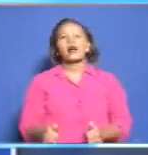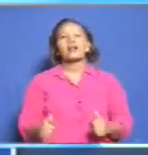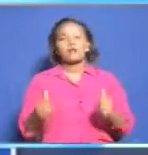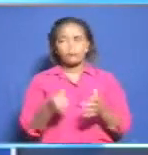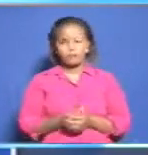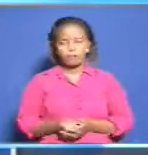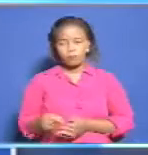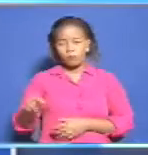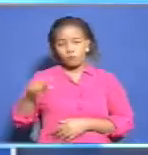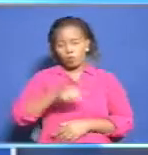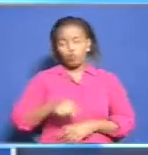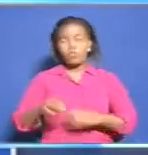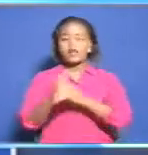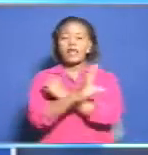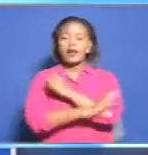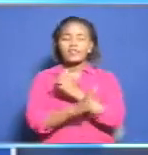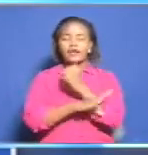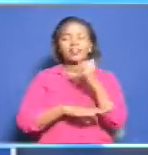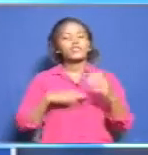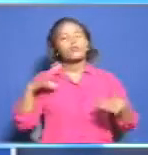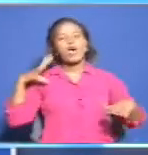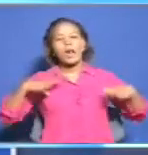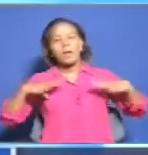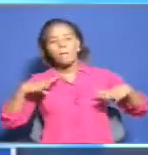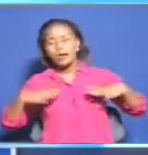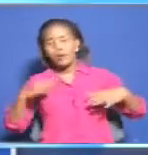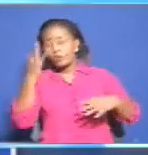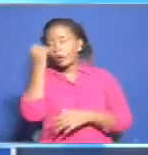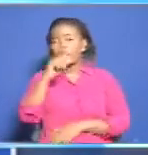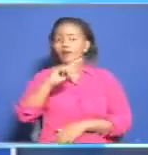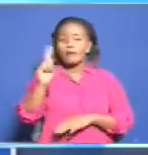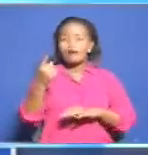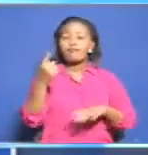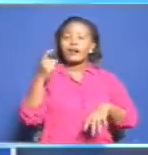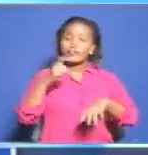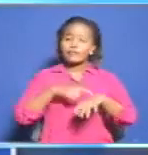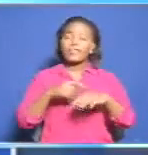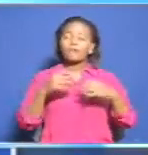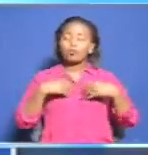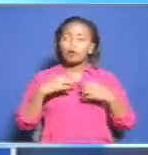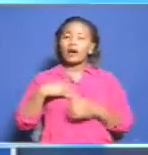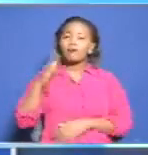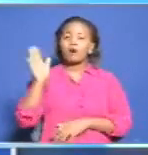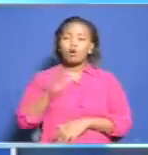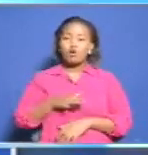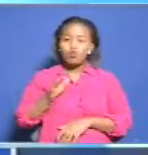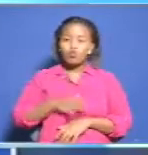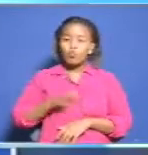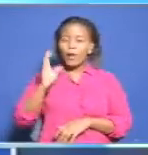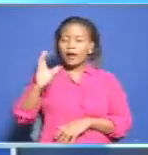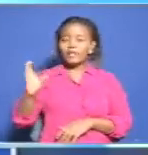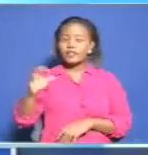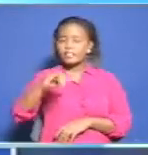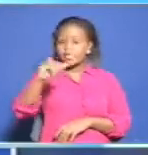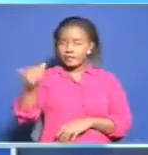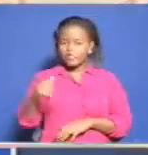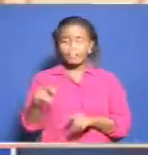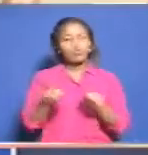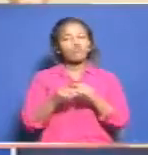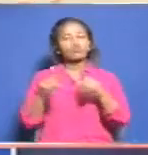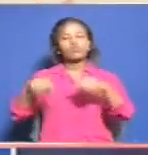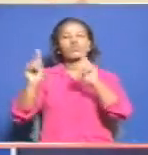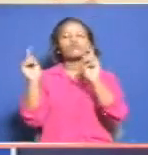as a country, for the first time, we are having a first lady Chief Justice, and we are equal to the task.